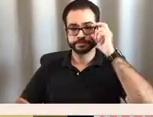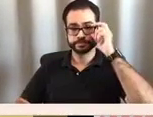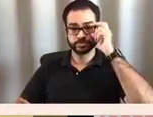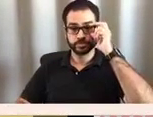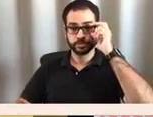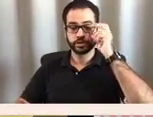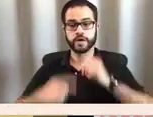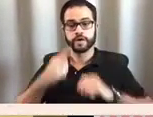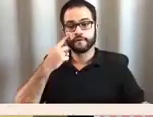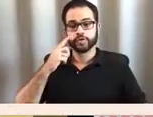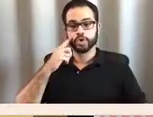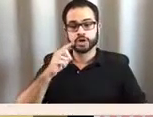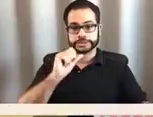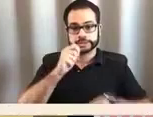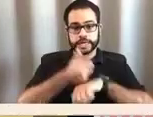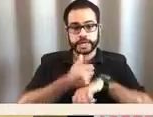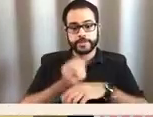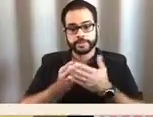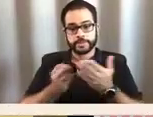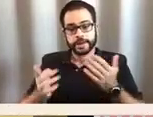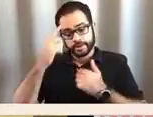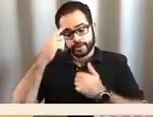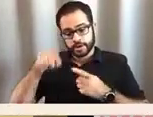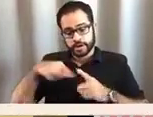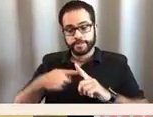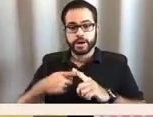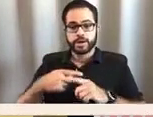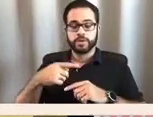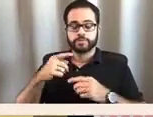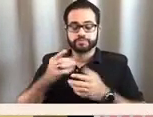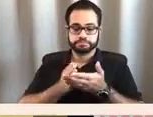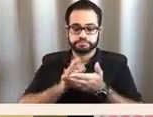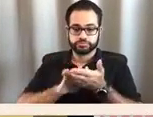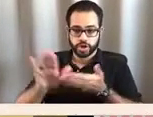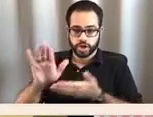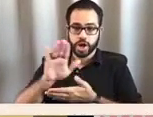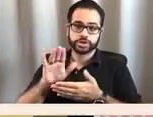In creating the supplies, we're thinking about post-secondary